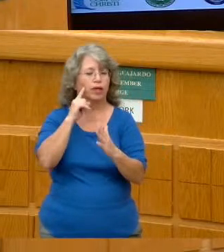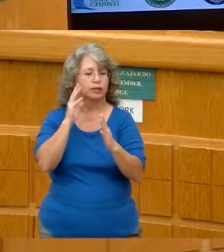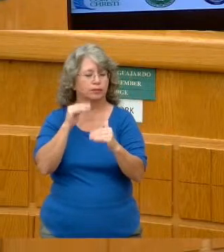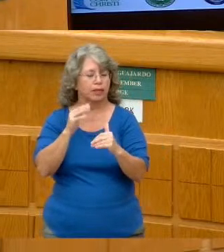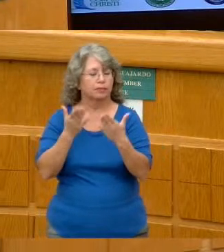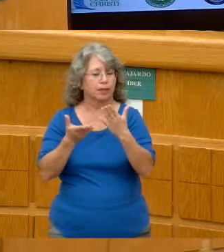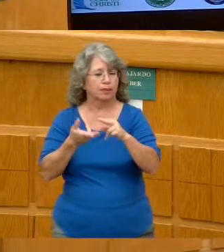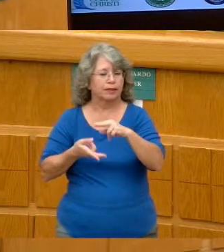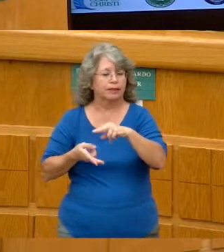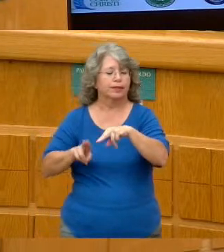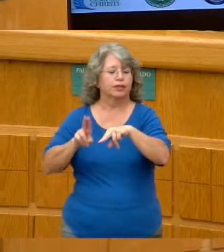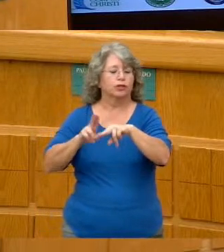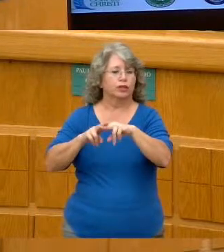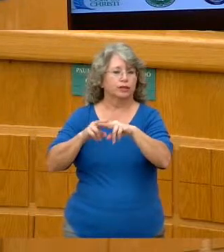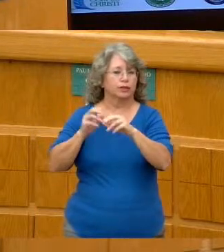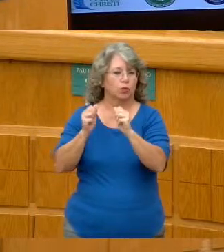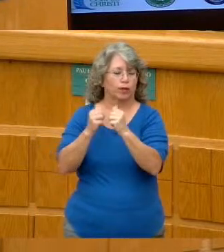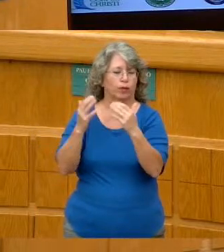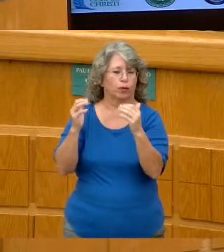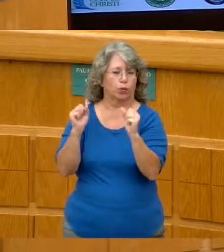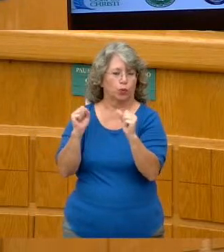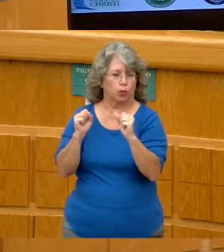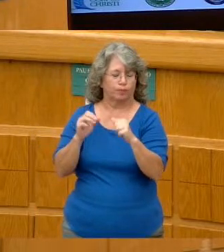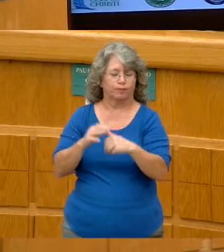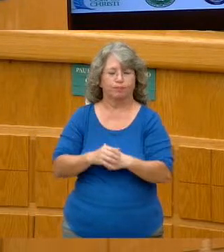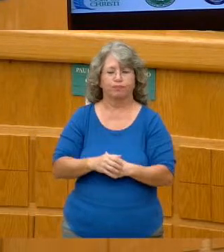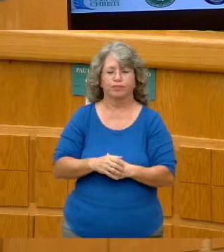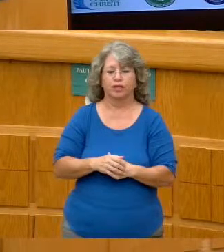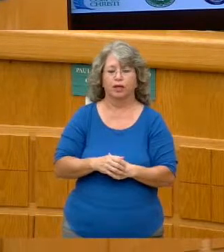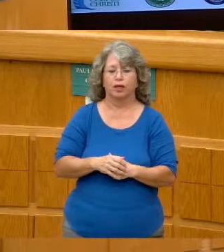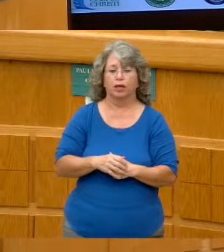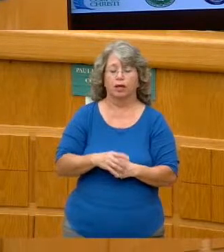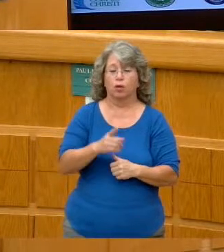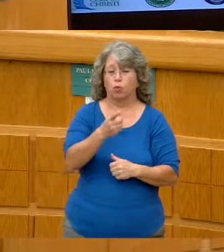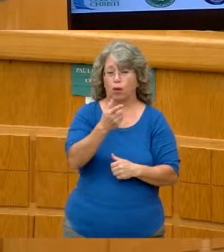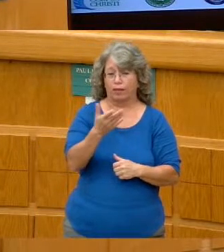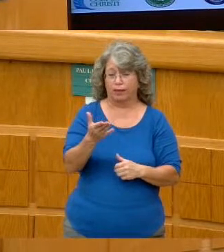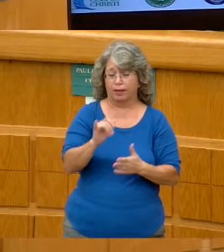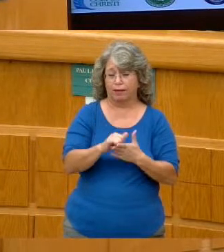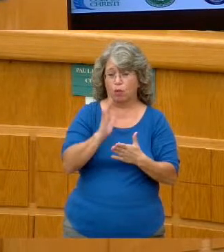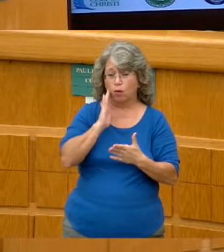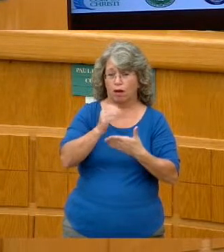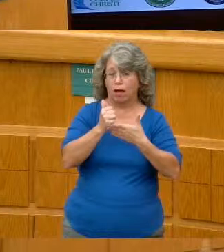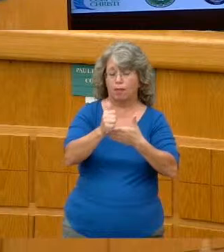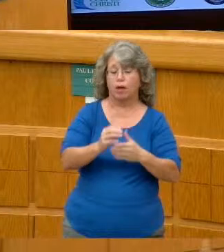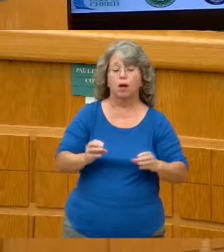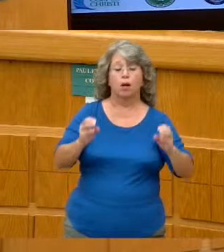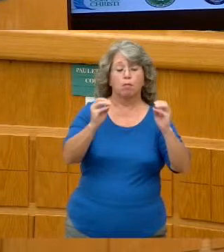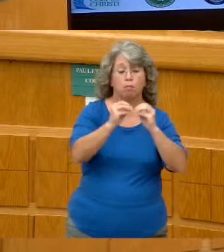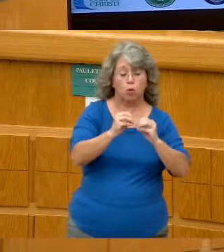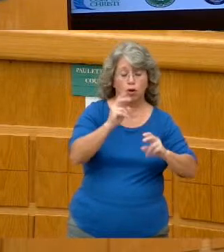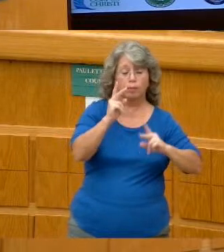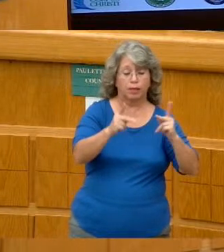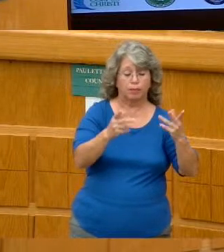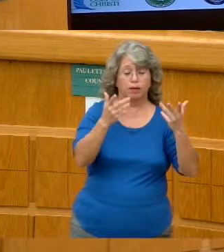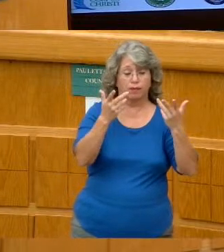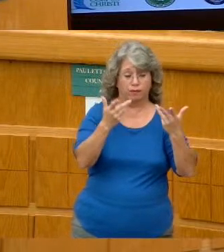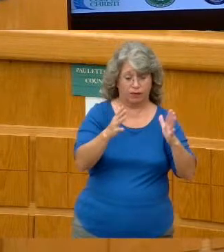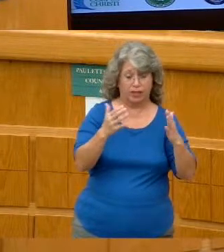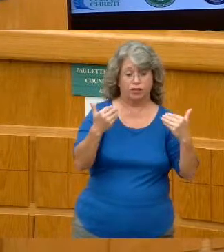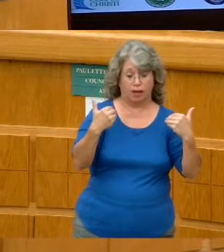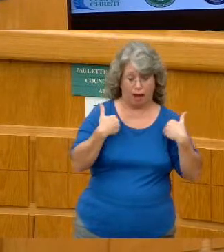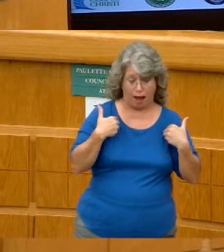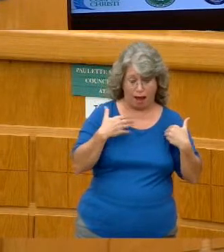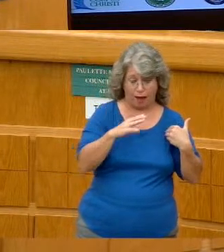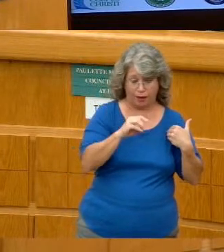favor, if you will, is that there's more people that have gotten COVID. And so the more people that have gotten COVID,